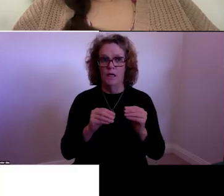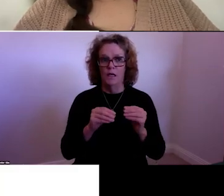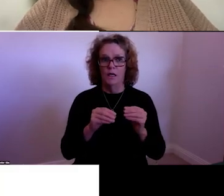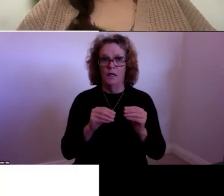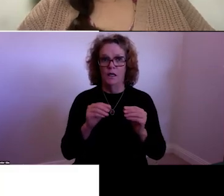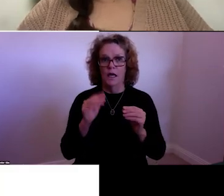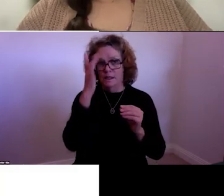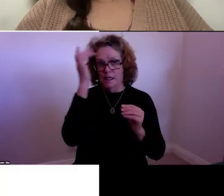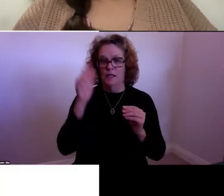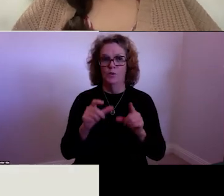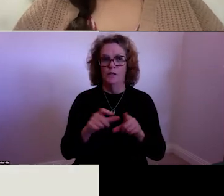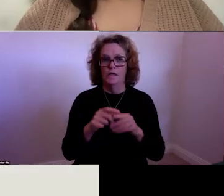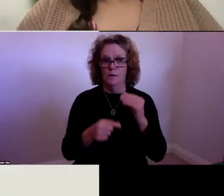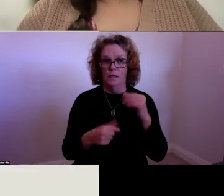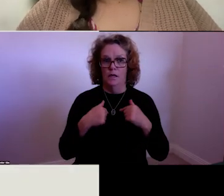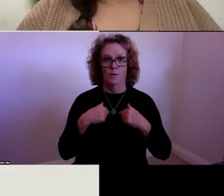for today's webinar.